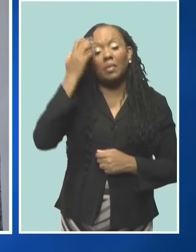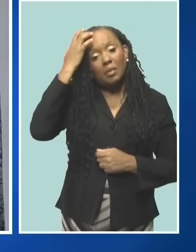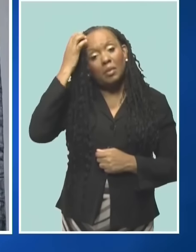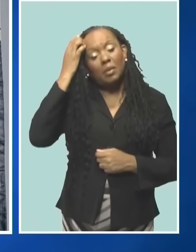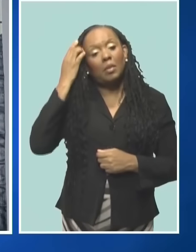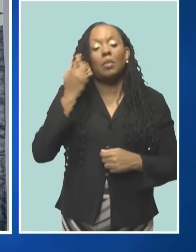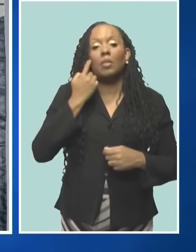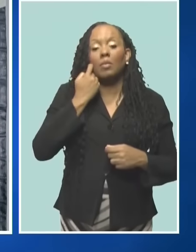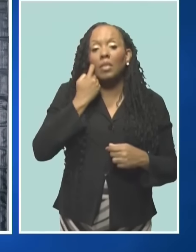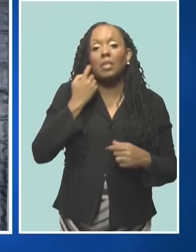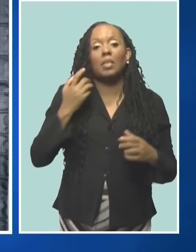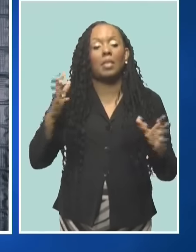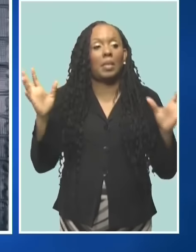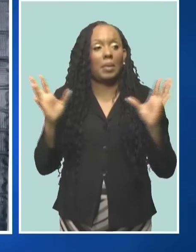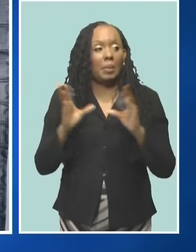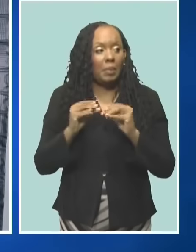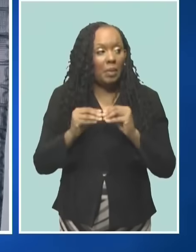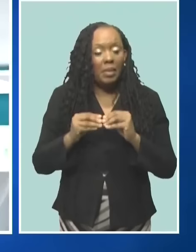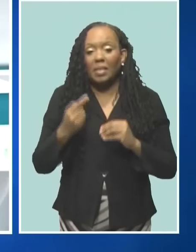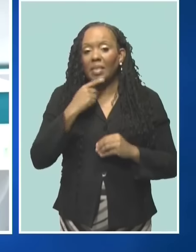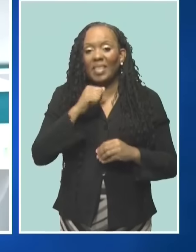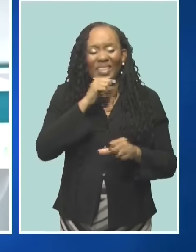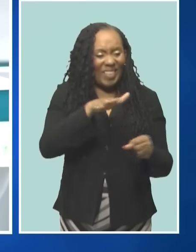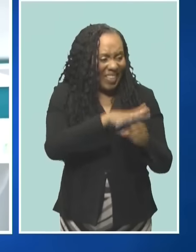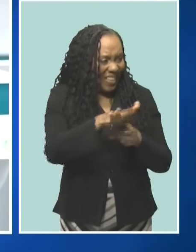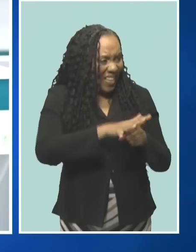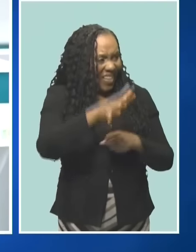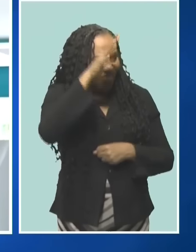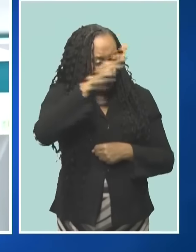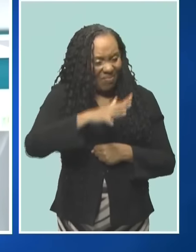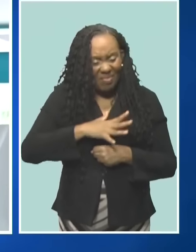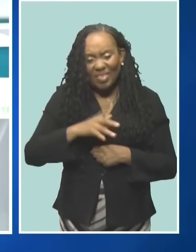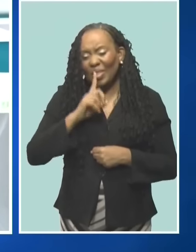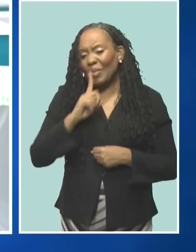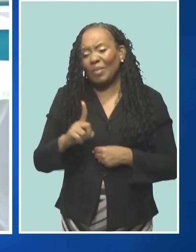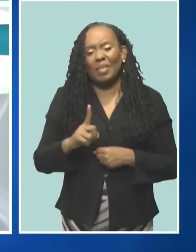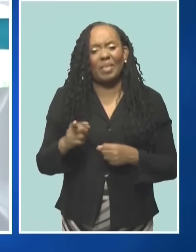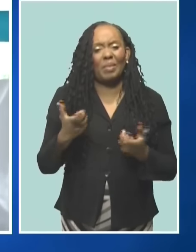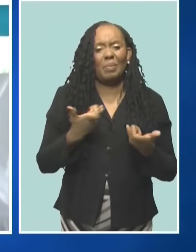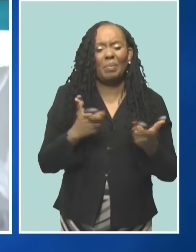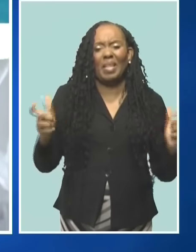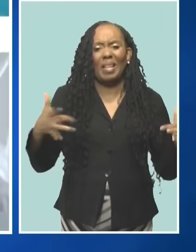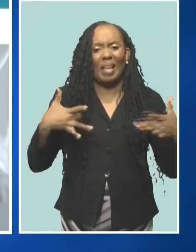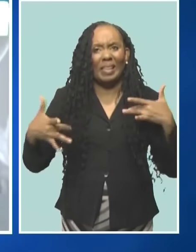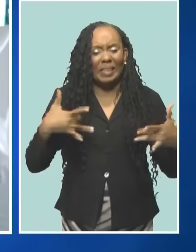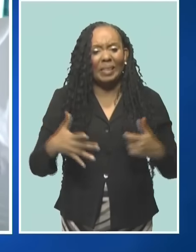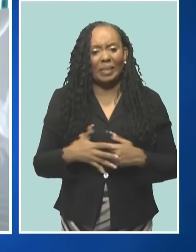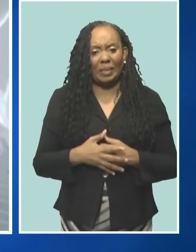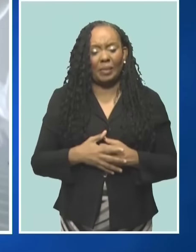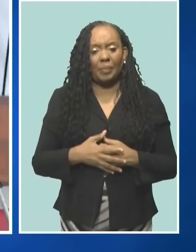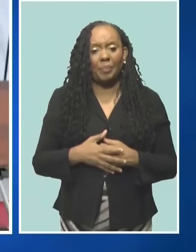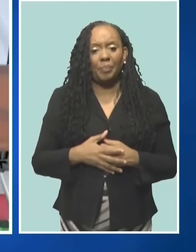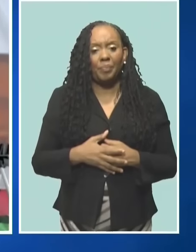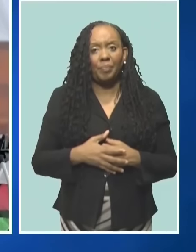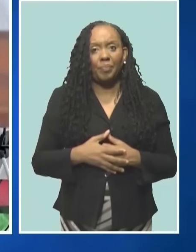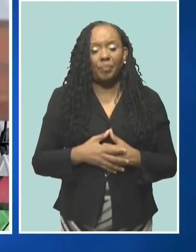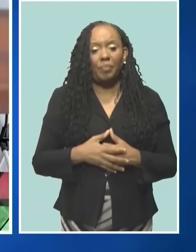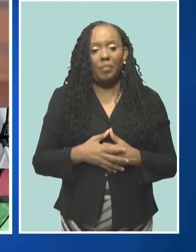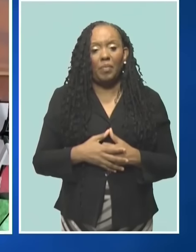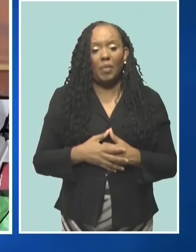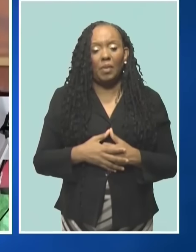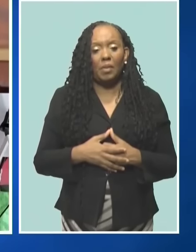Entrepreneurship Week 2024 the lack of males in the workshops was a great concern to officials at YES. He said the